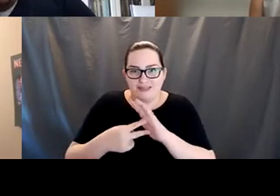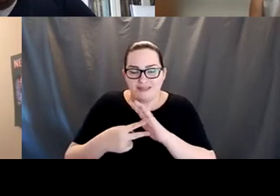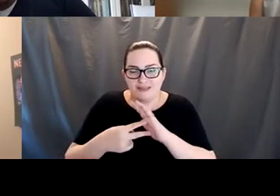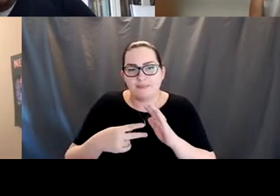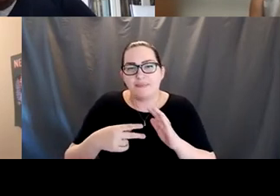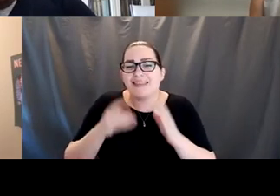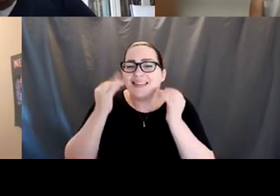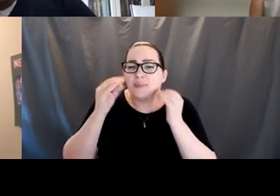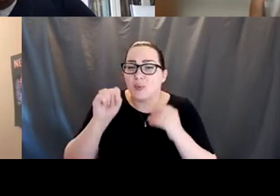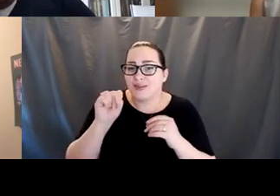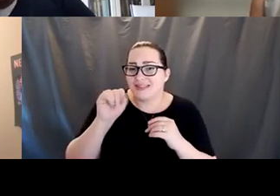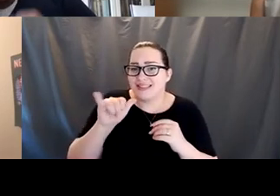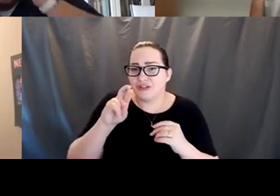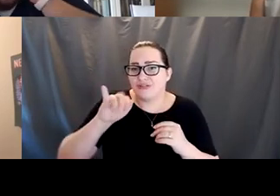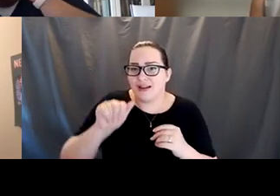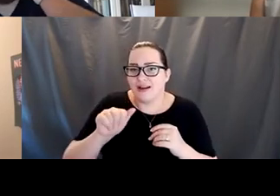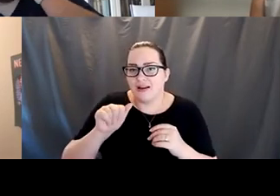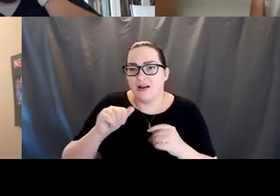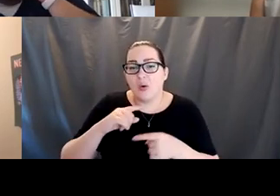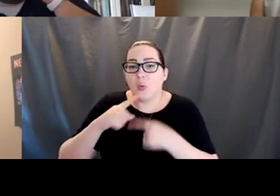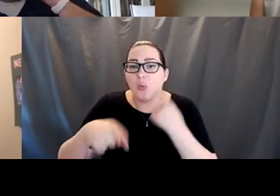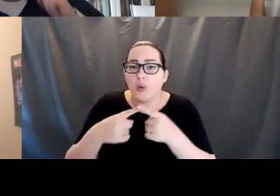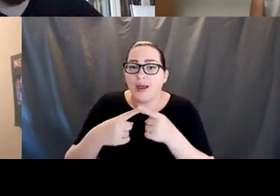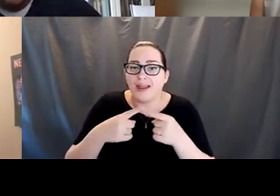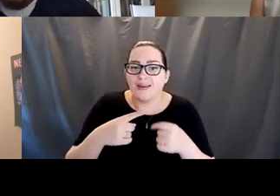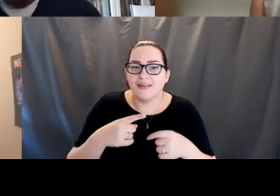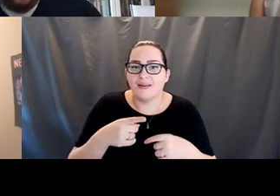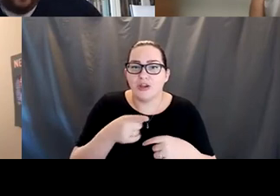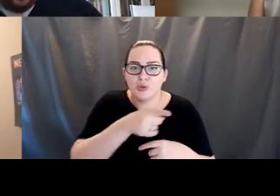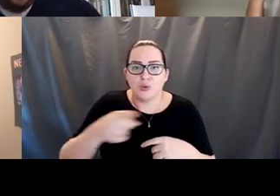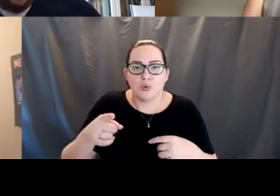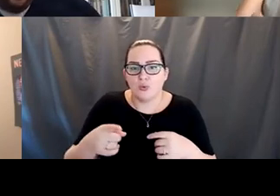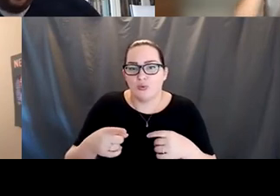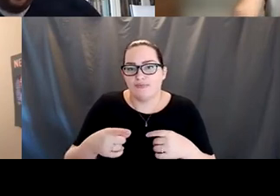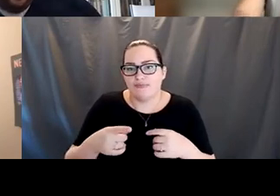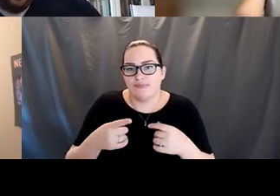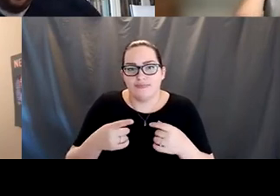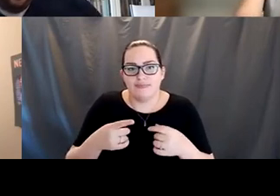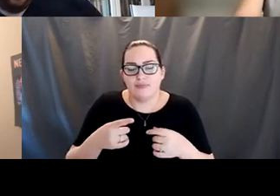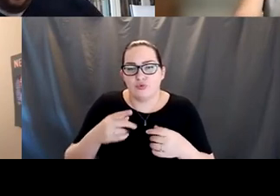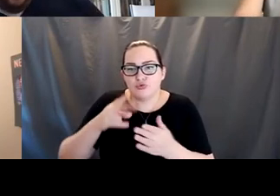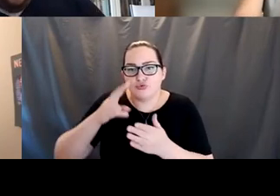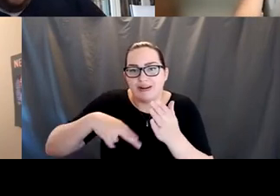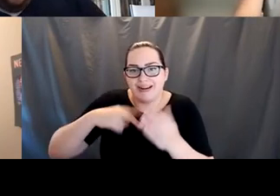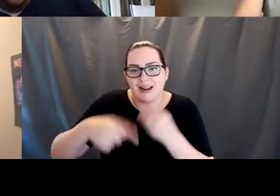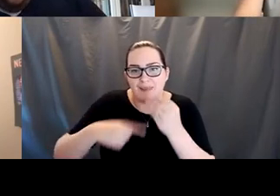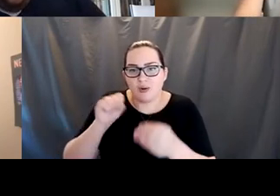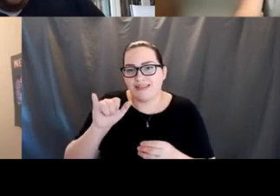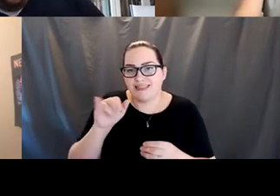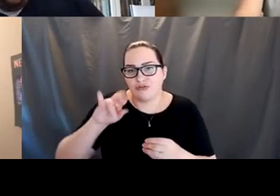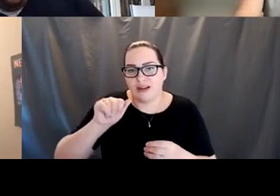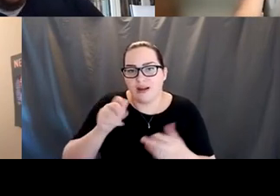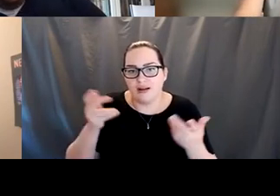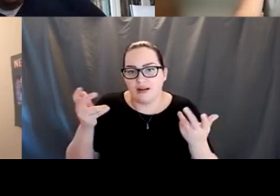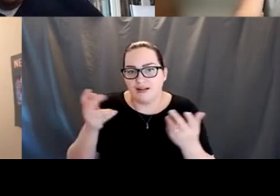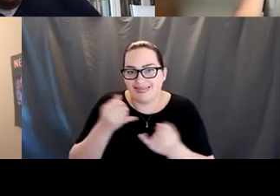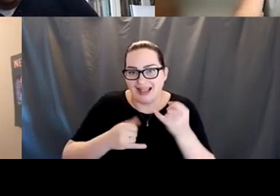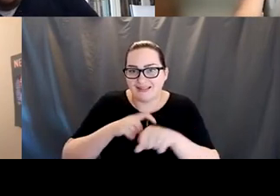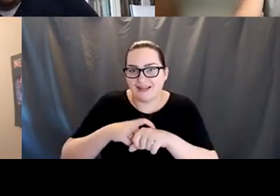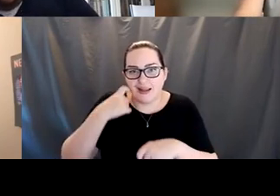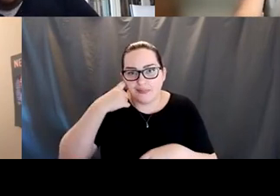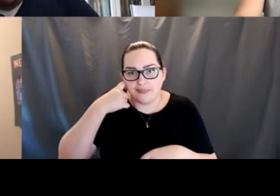Our laws are incredibly on the side of the press, defamation, all of that. Like even England is much stricter about this stuff.